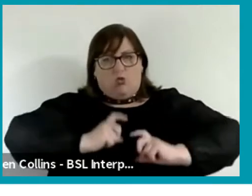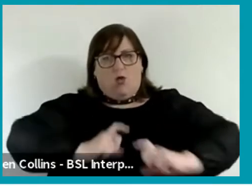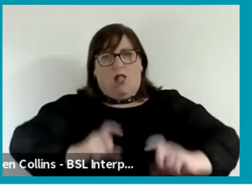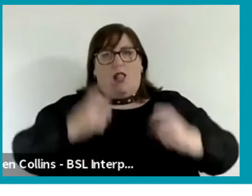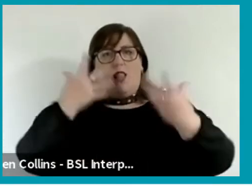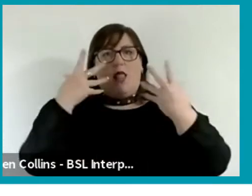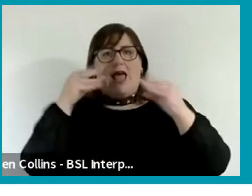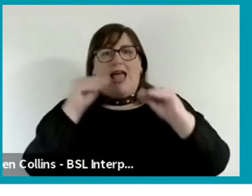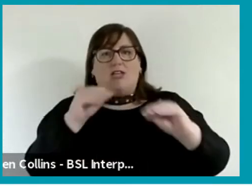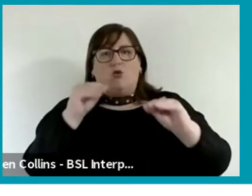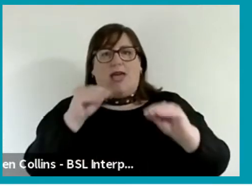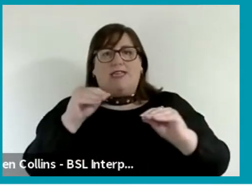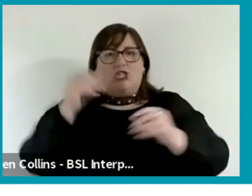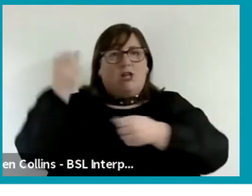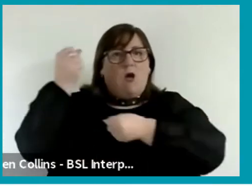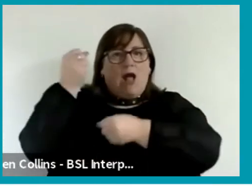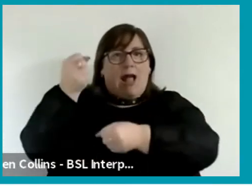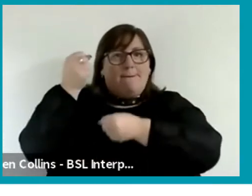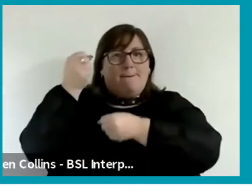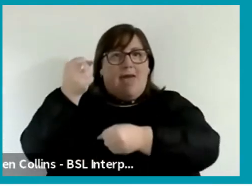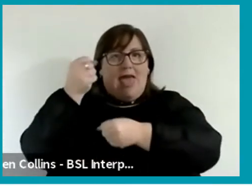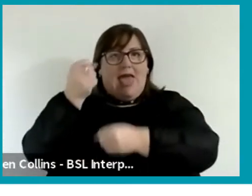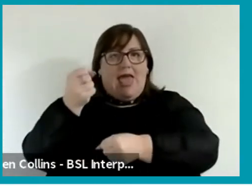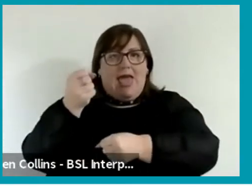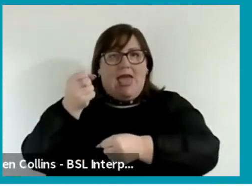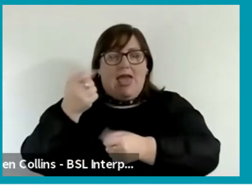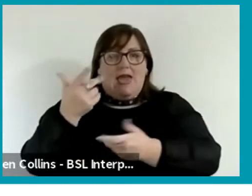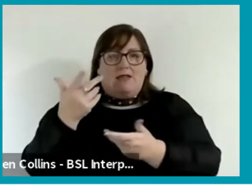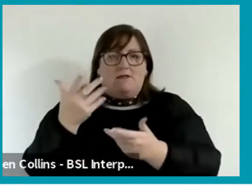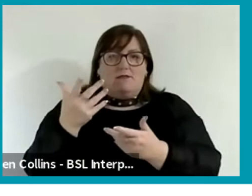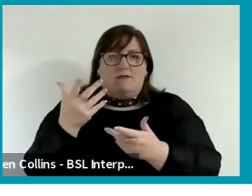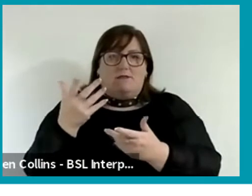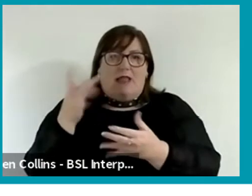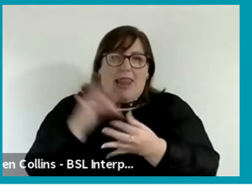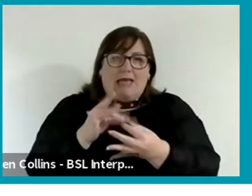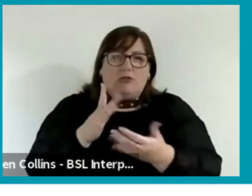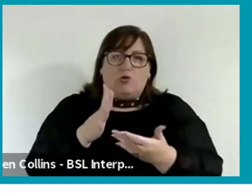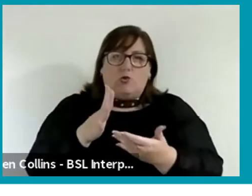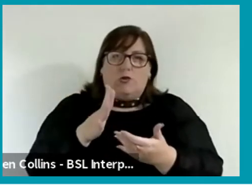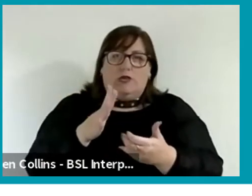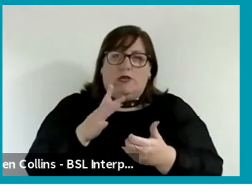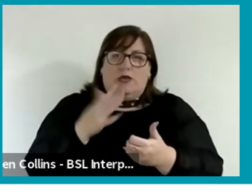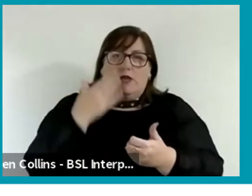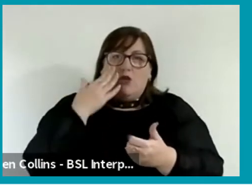to subject matter such as mental health, racism and its impact,